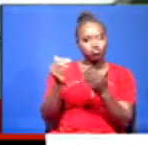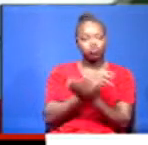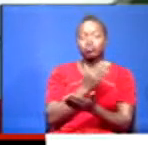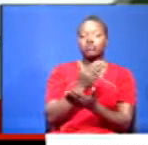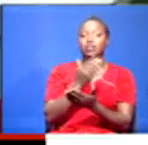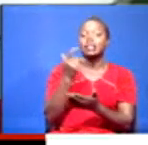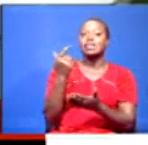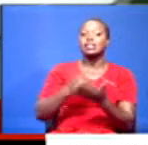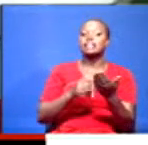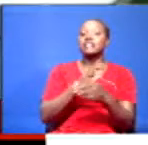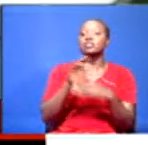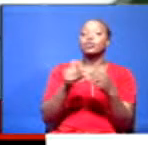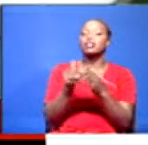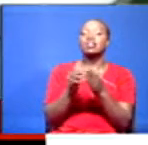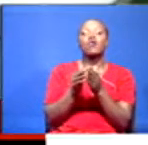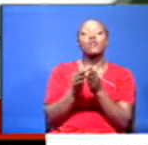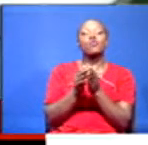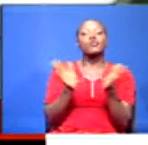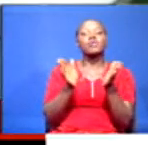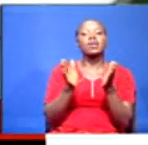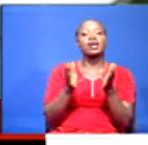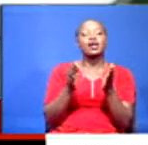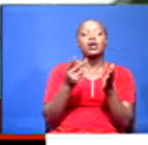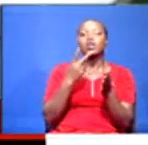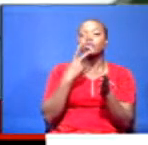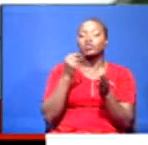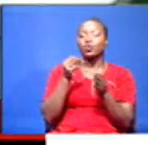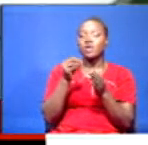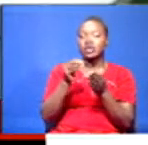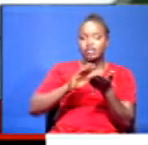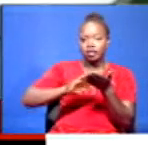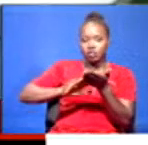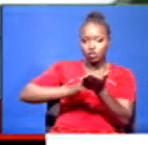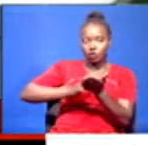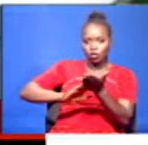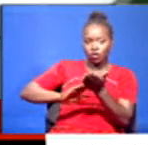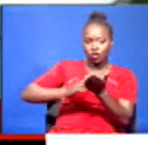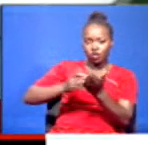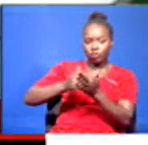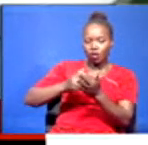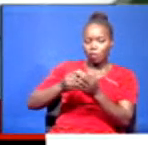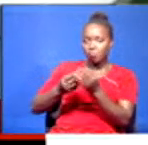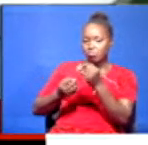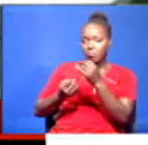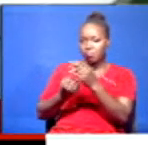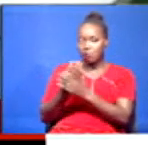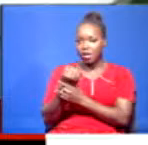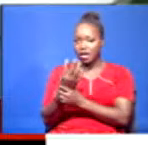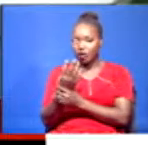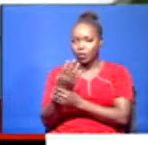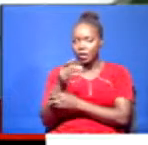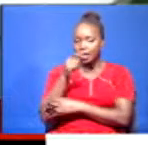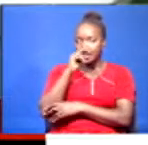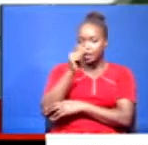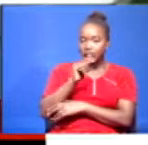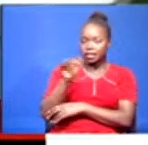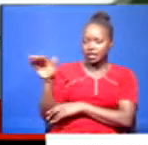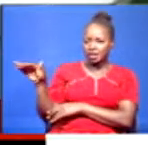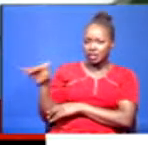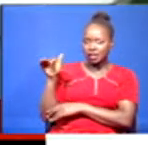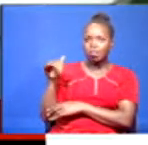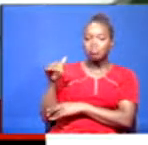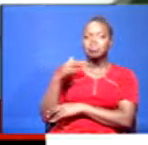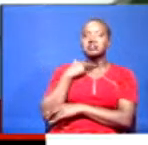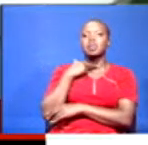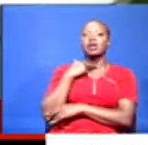now opens the way for over 200 trucks carrying maize from Malawi, Tanzania and Zambia, which were stuck at the Namanga border